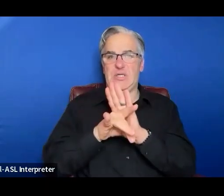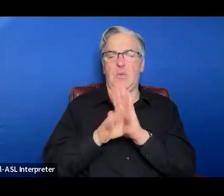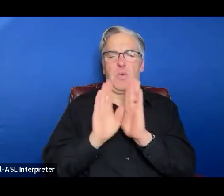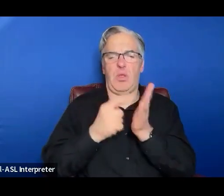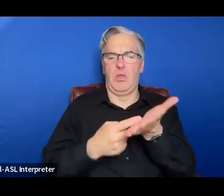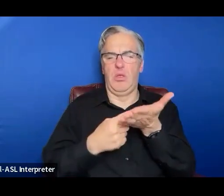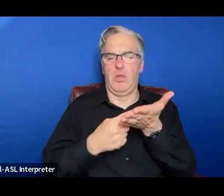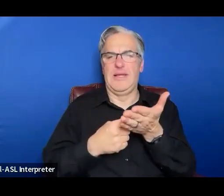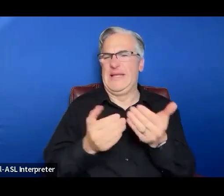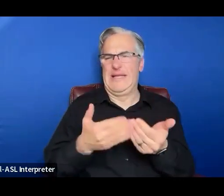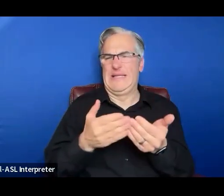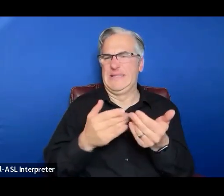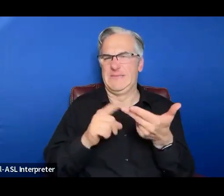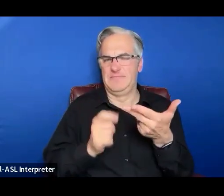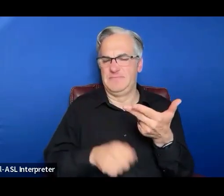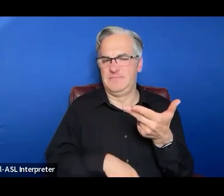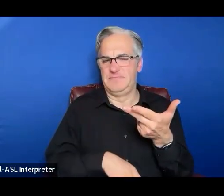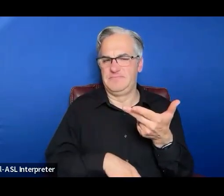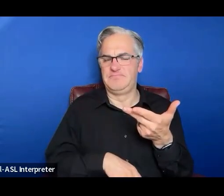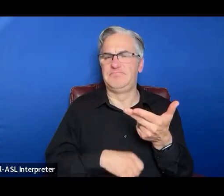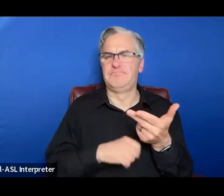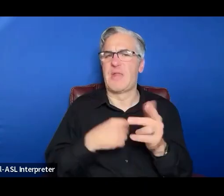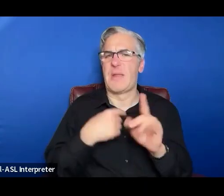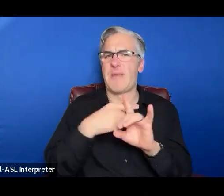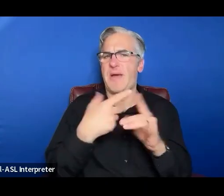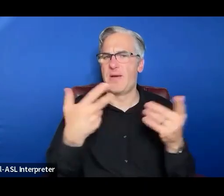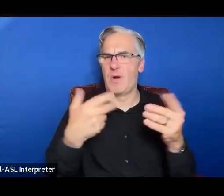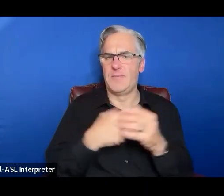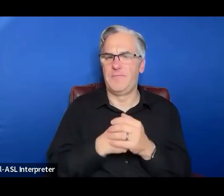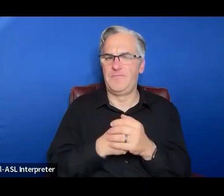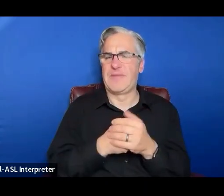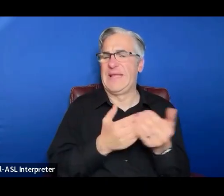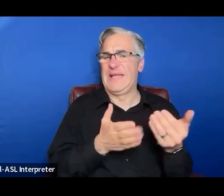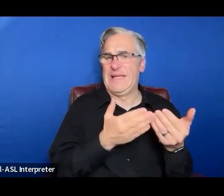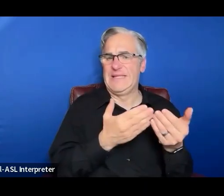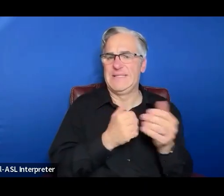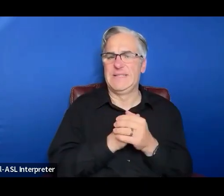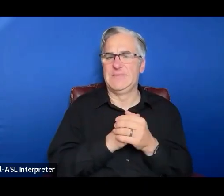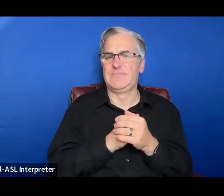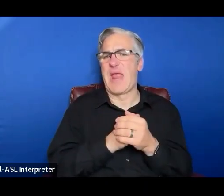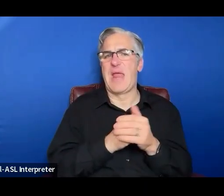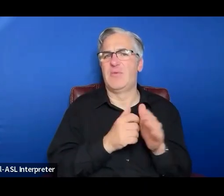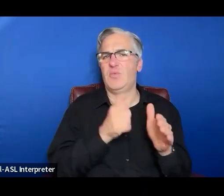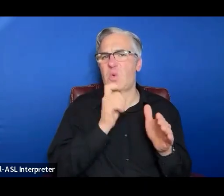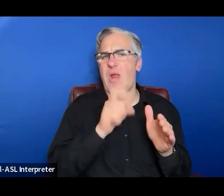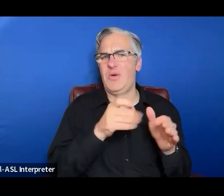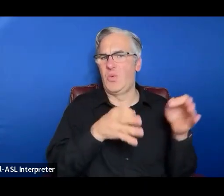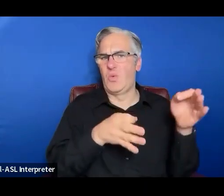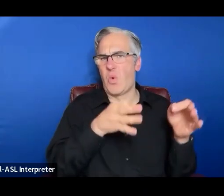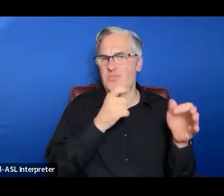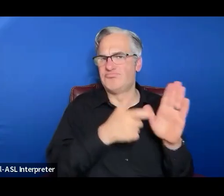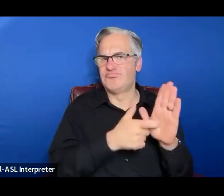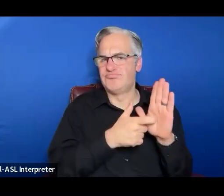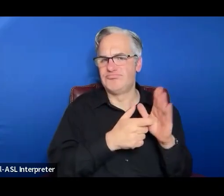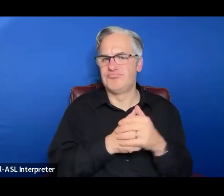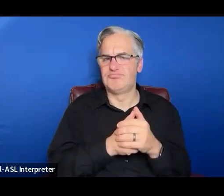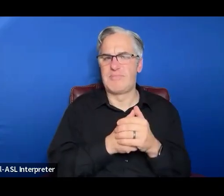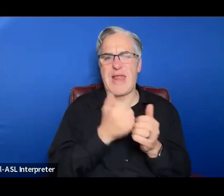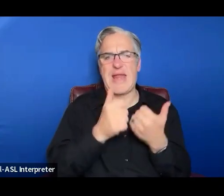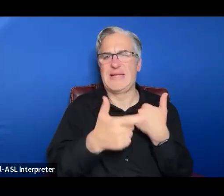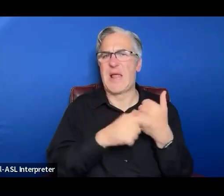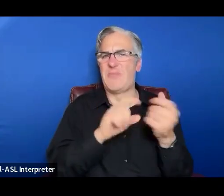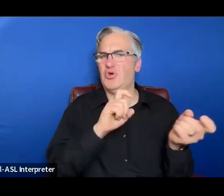first. Those are easy. The main advantage of those are ease, and it avoids probate. And you can change it anytime